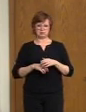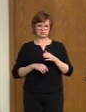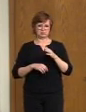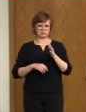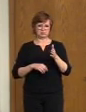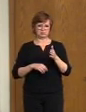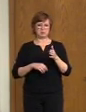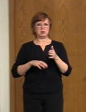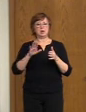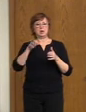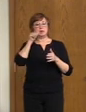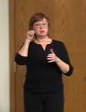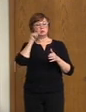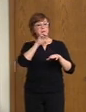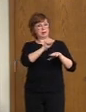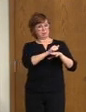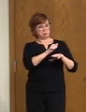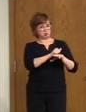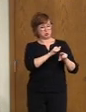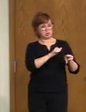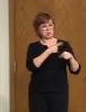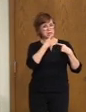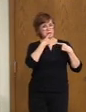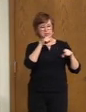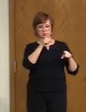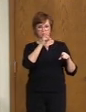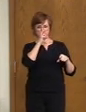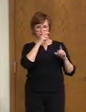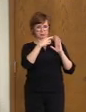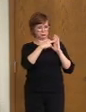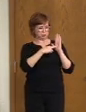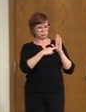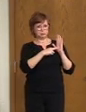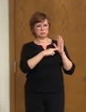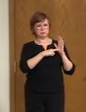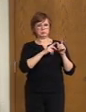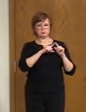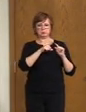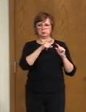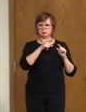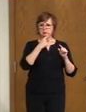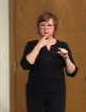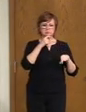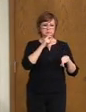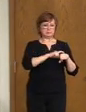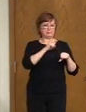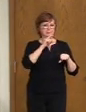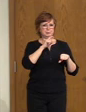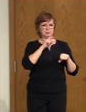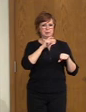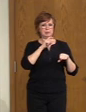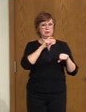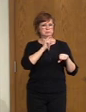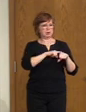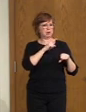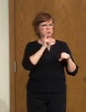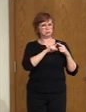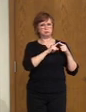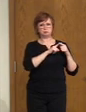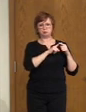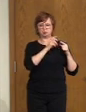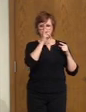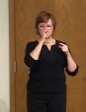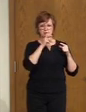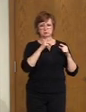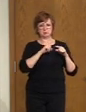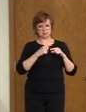Yesterday, Alberta announced some more measures. The premier there said they needed drastic measures. We're second behind Alberta in per capita cases.